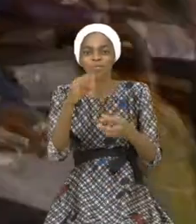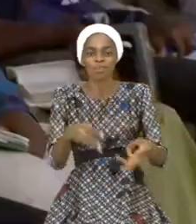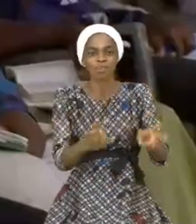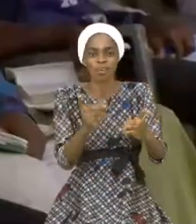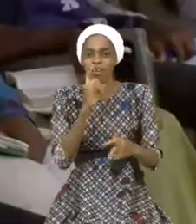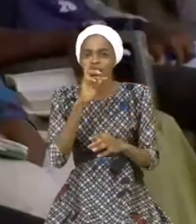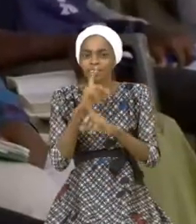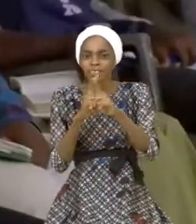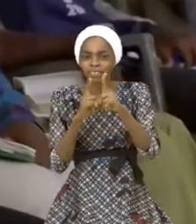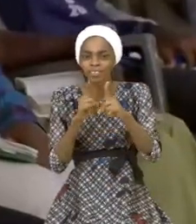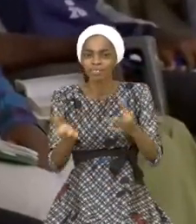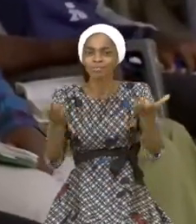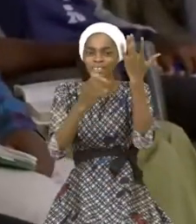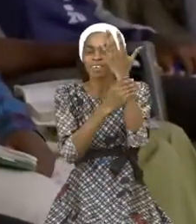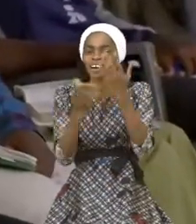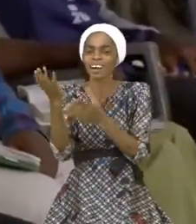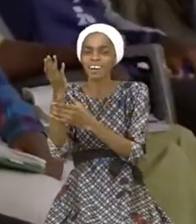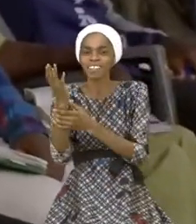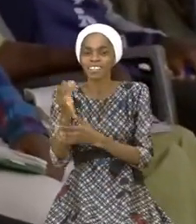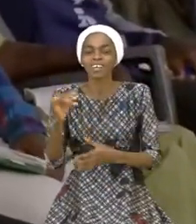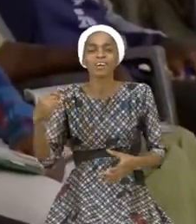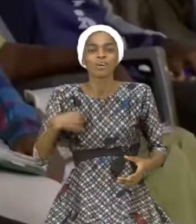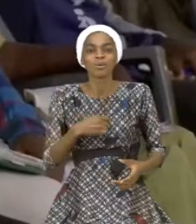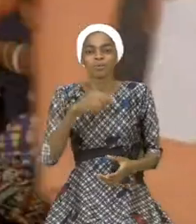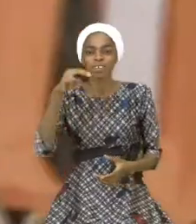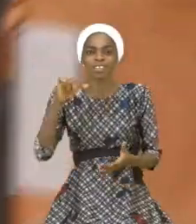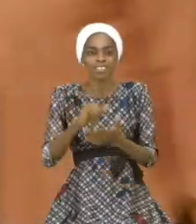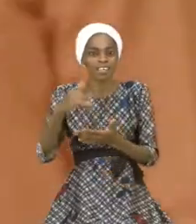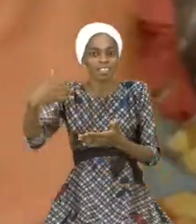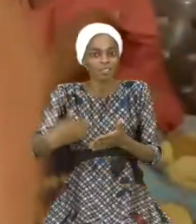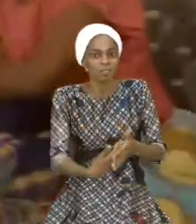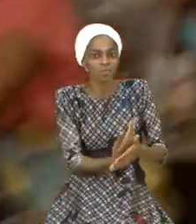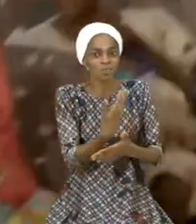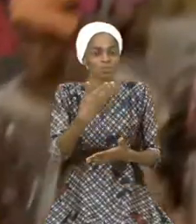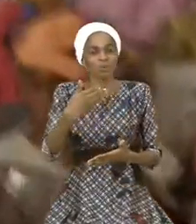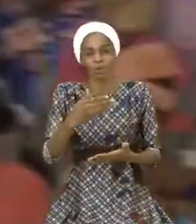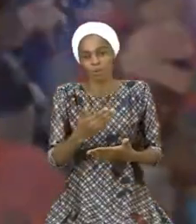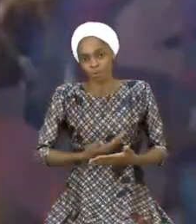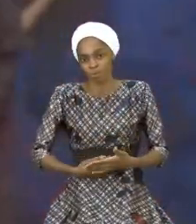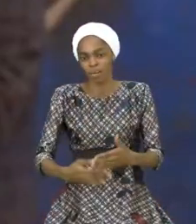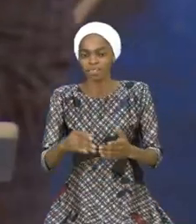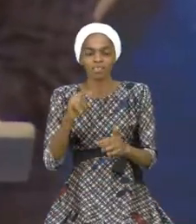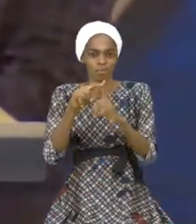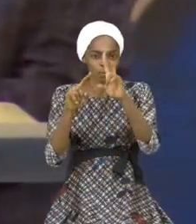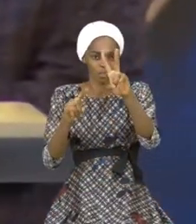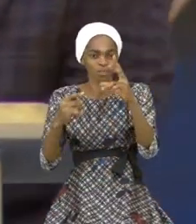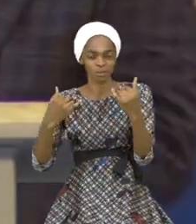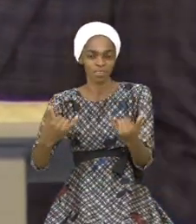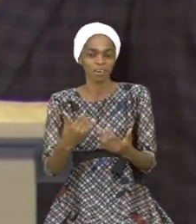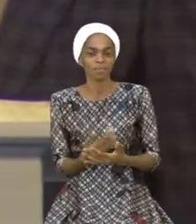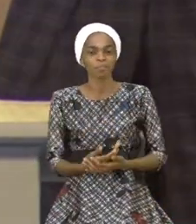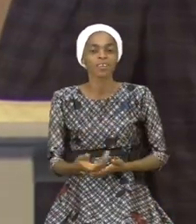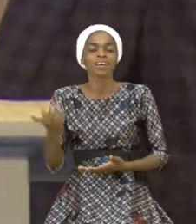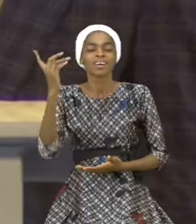where are you? It's of that time. We need that new birth. That leads me to point number two. Point number two,